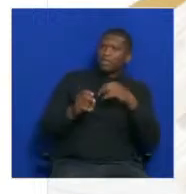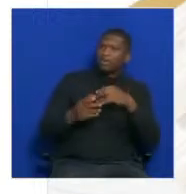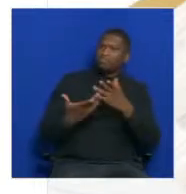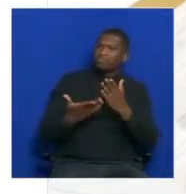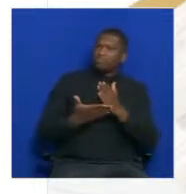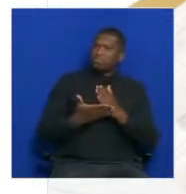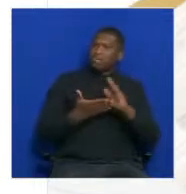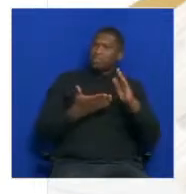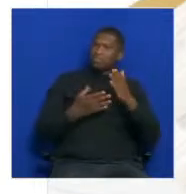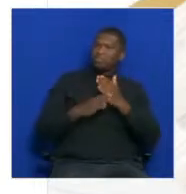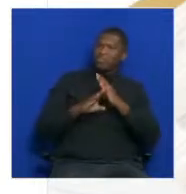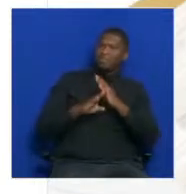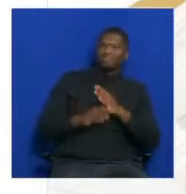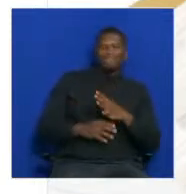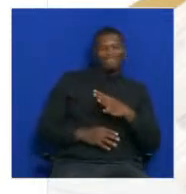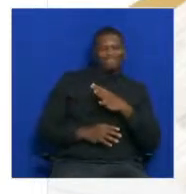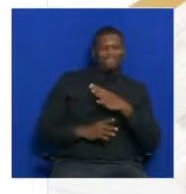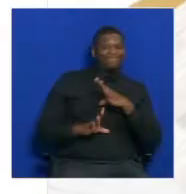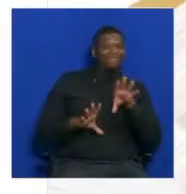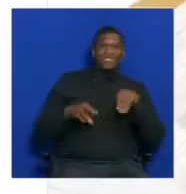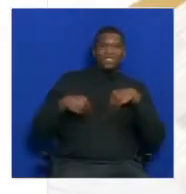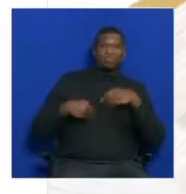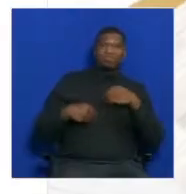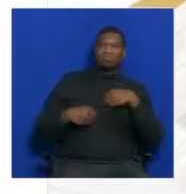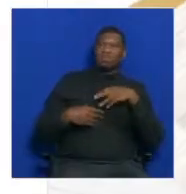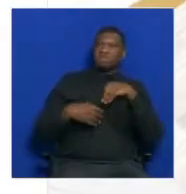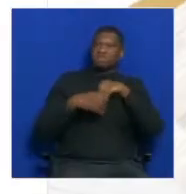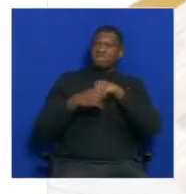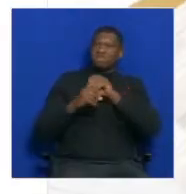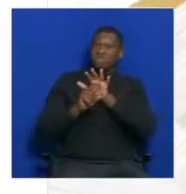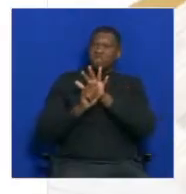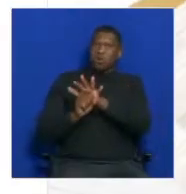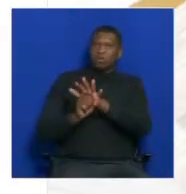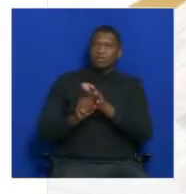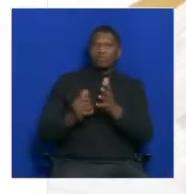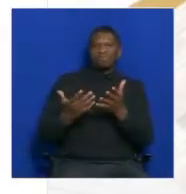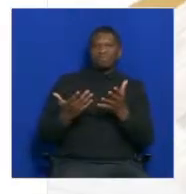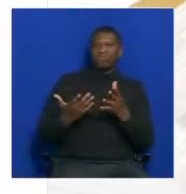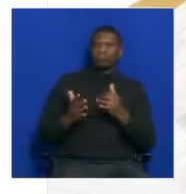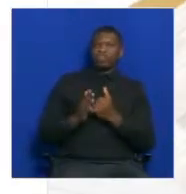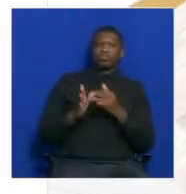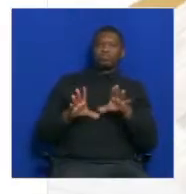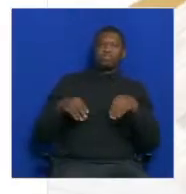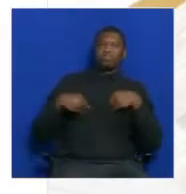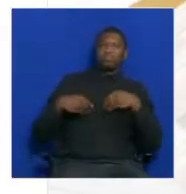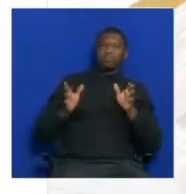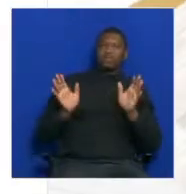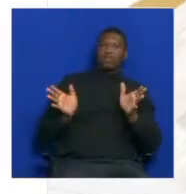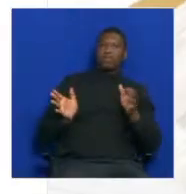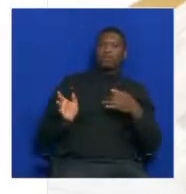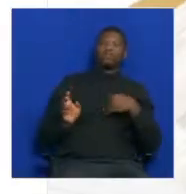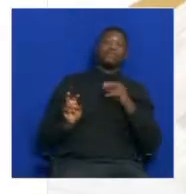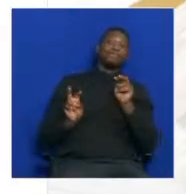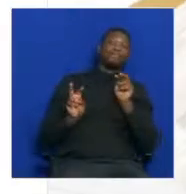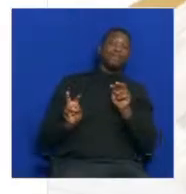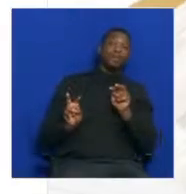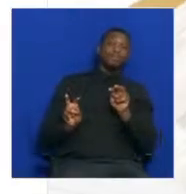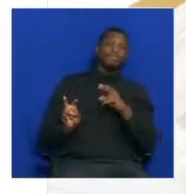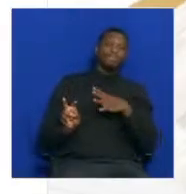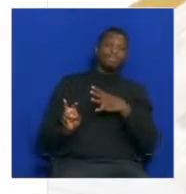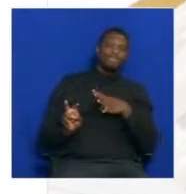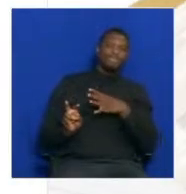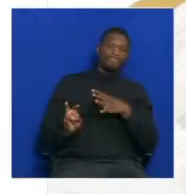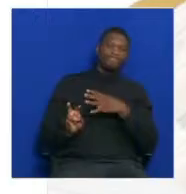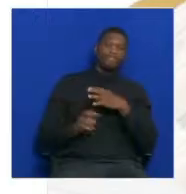force my way in. I took the view that if the ID did not involve